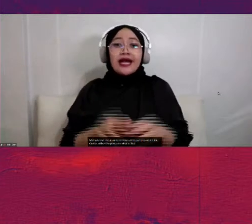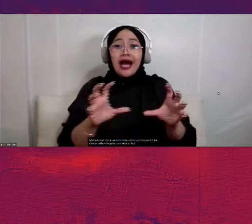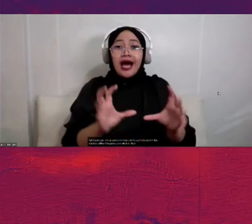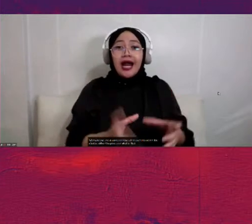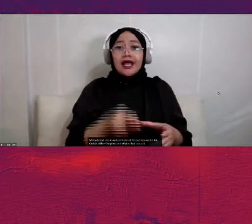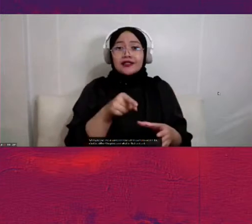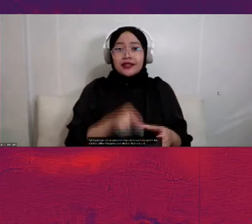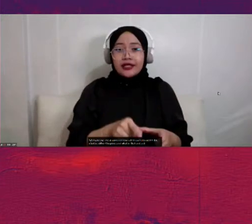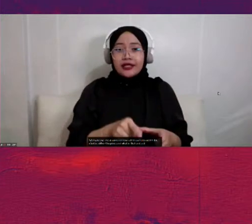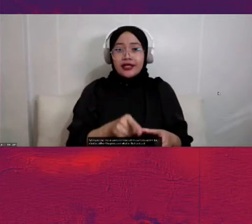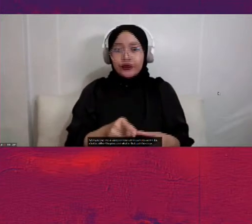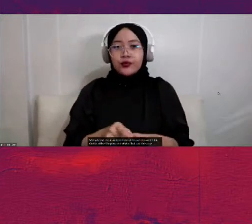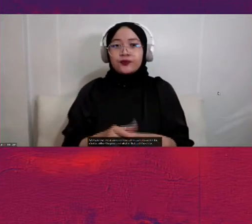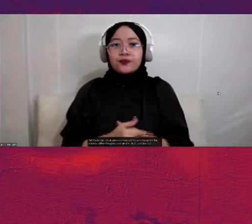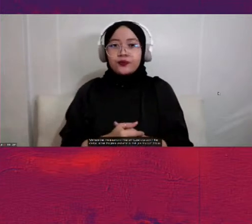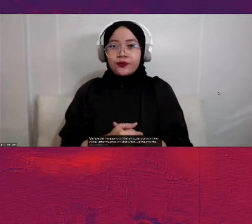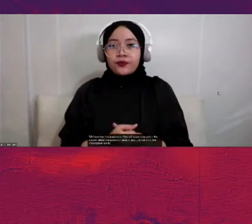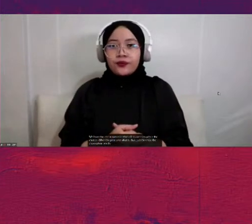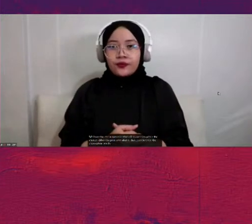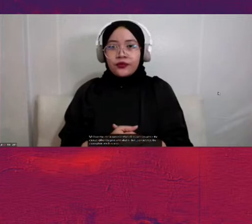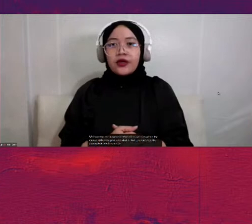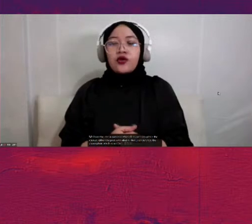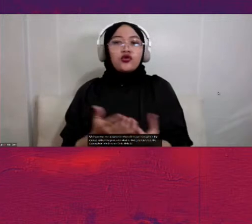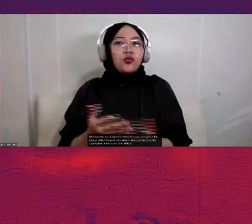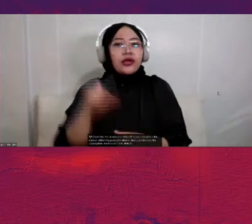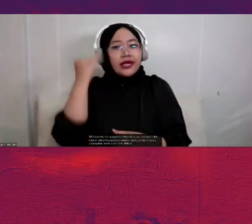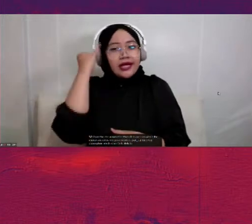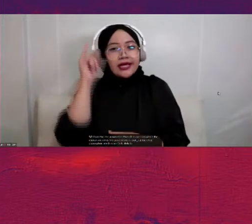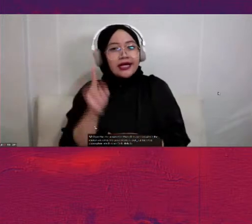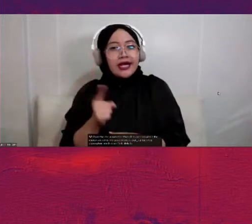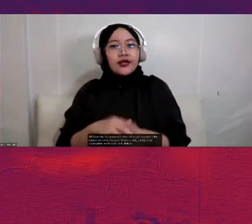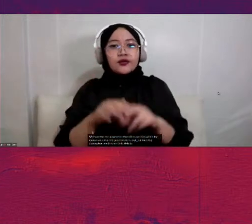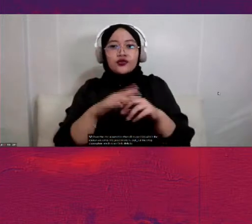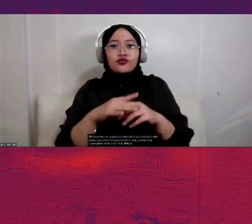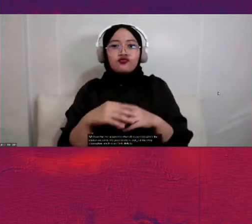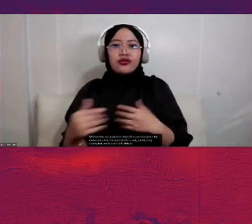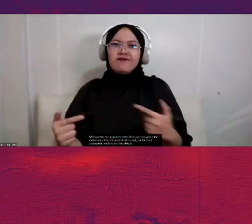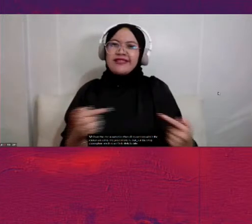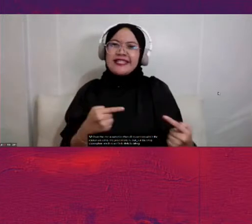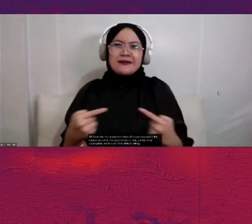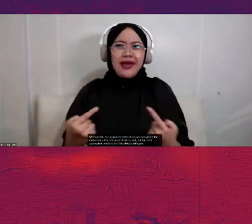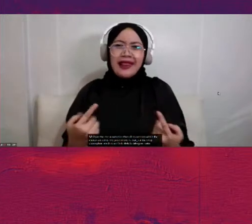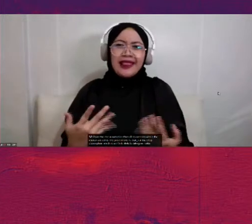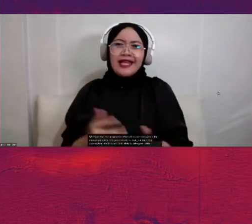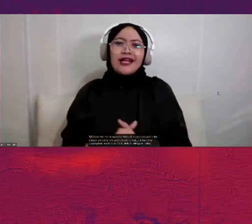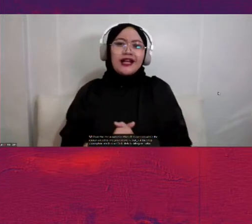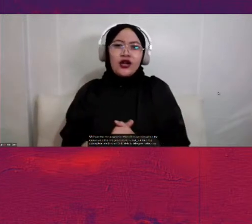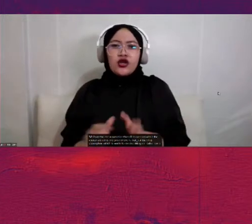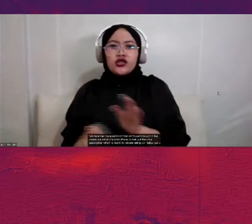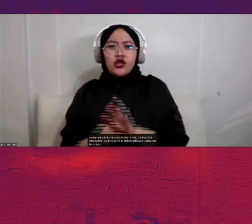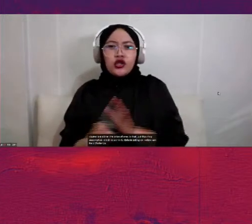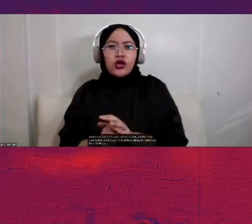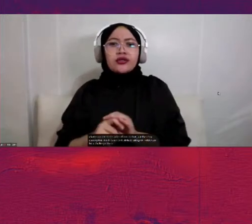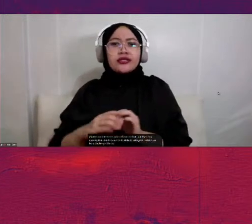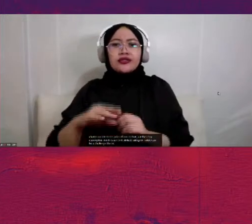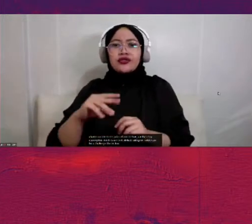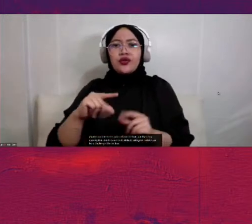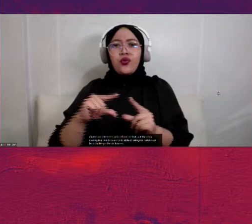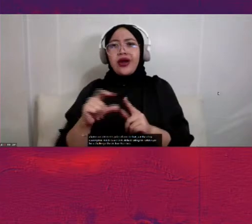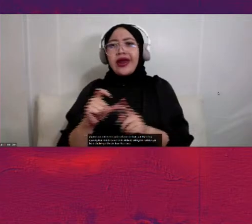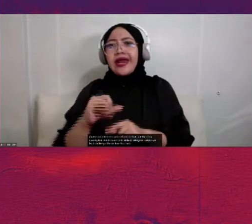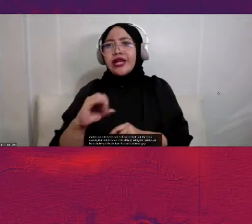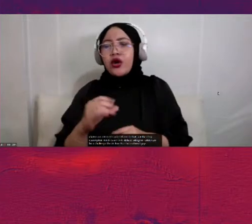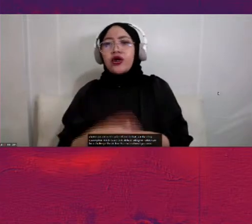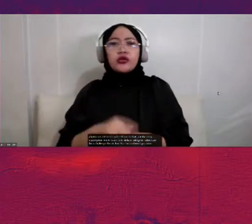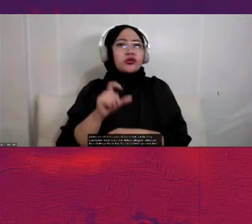a just assumption which is worth to debate? Deciding on radios can be a challenge. There's less